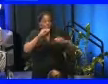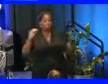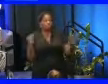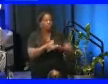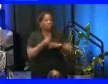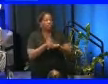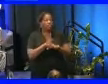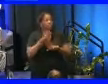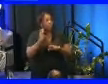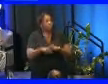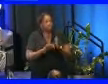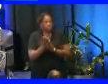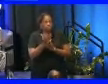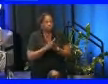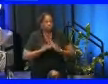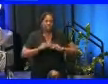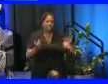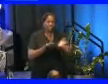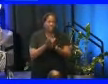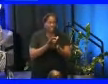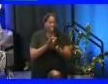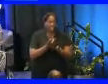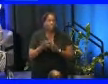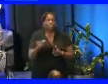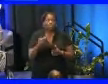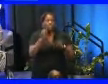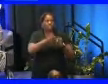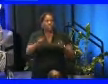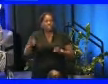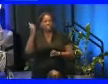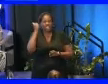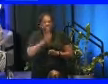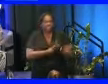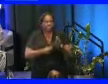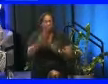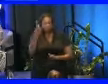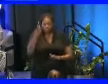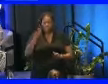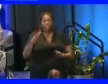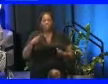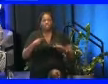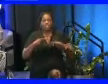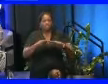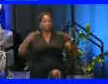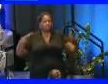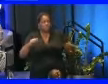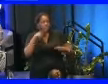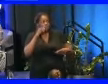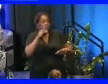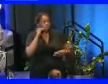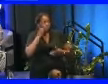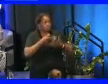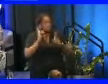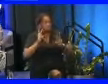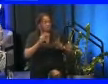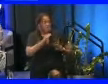fight. So we got to be transparent. We got to be honest to individuals, everybody. Even on the opposite side, I tell homeless people,